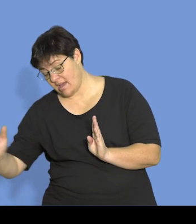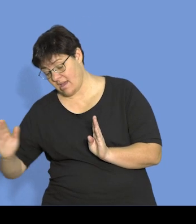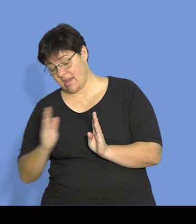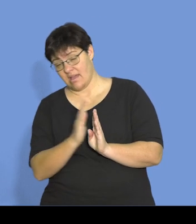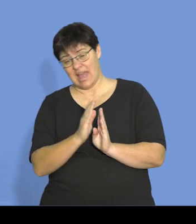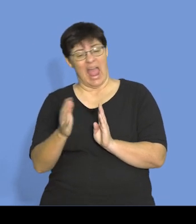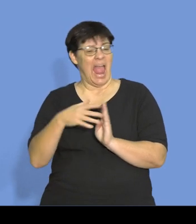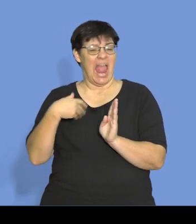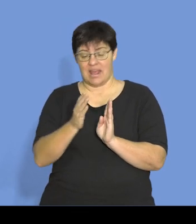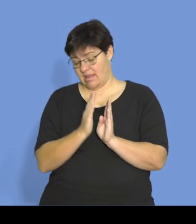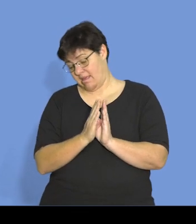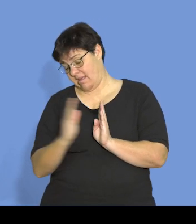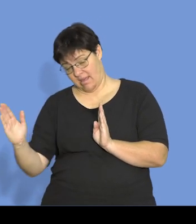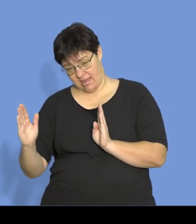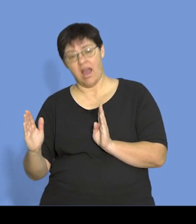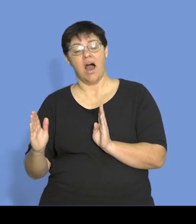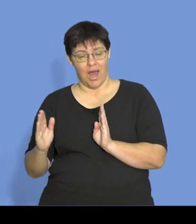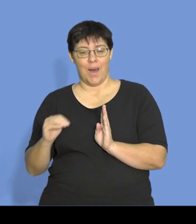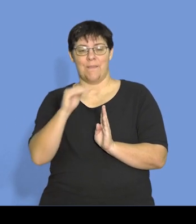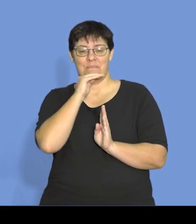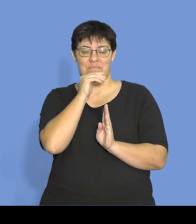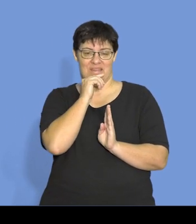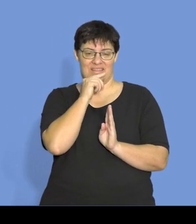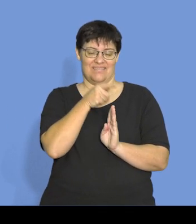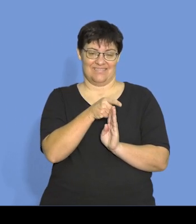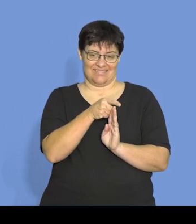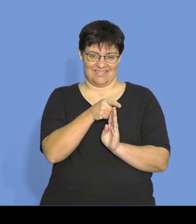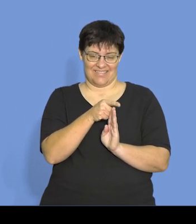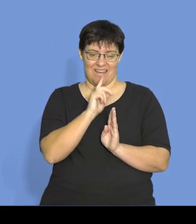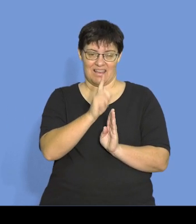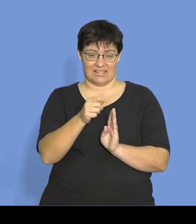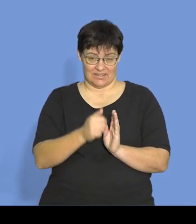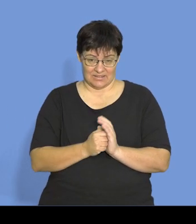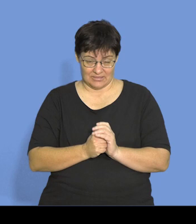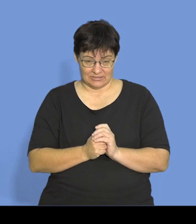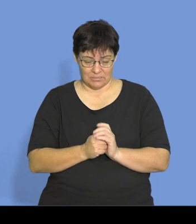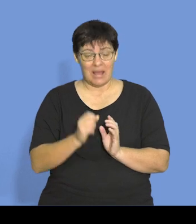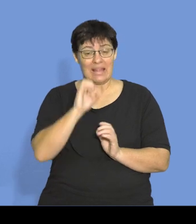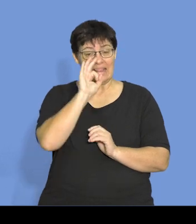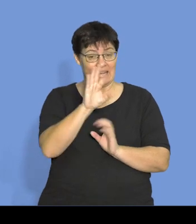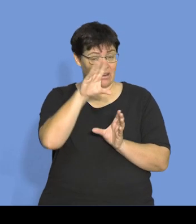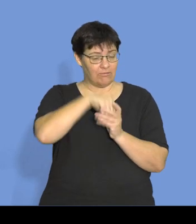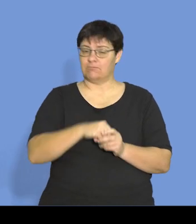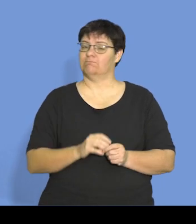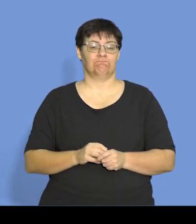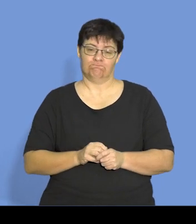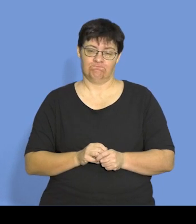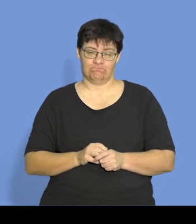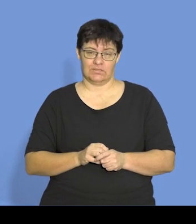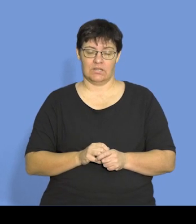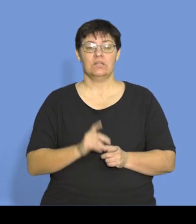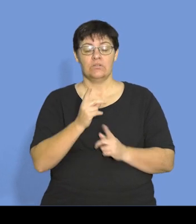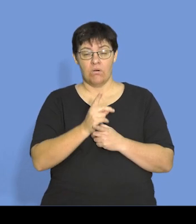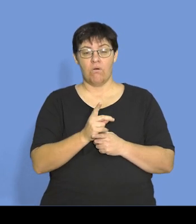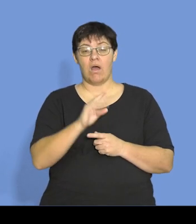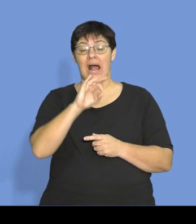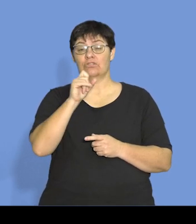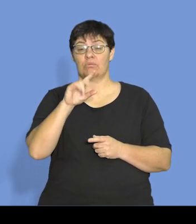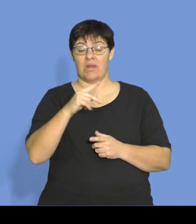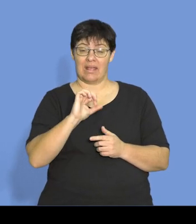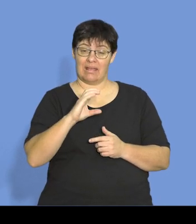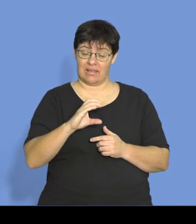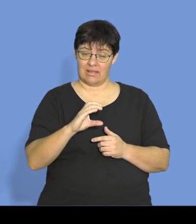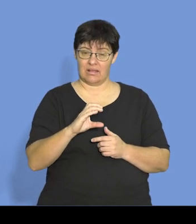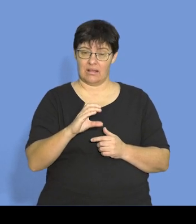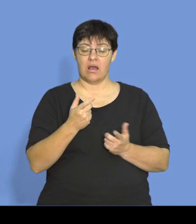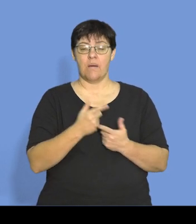particular situation that we have there. Now, to solve these algebraically now, you then